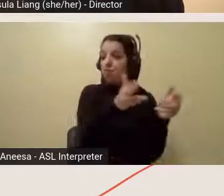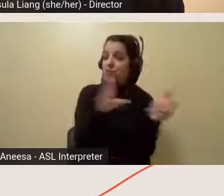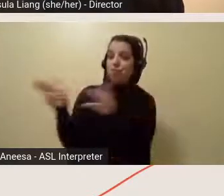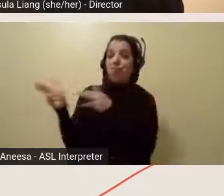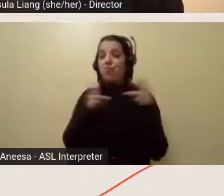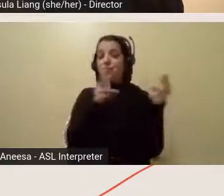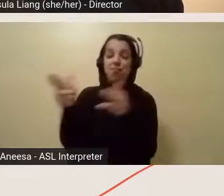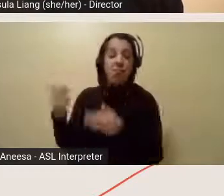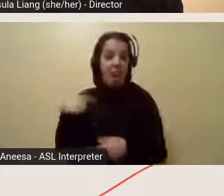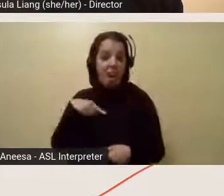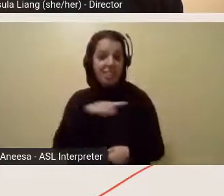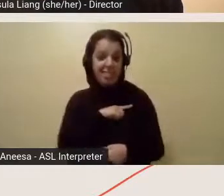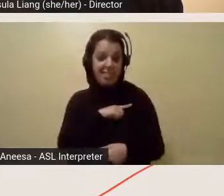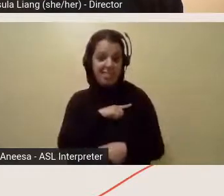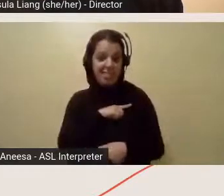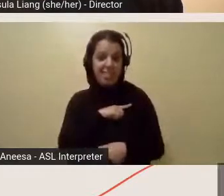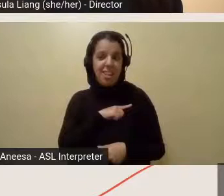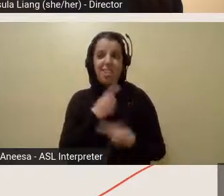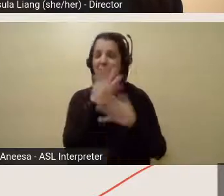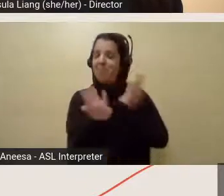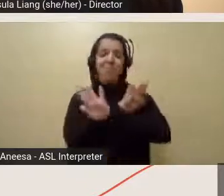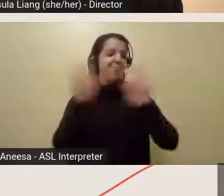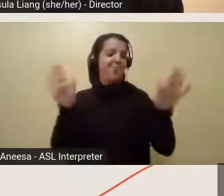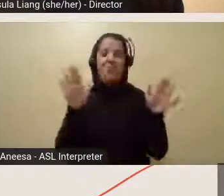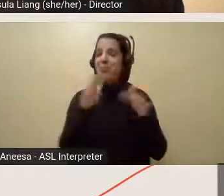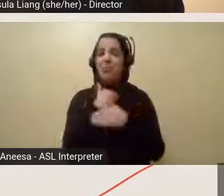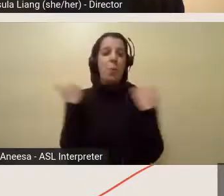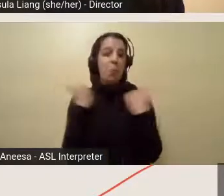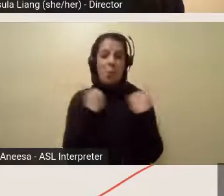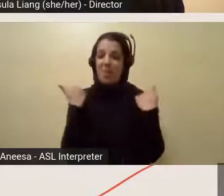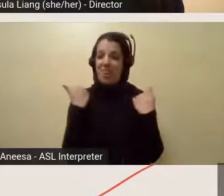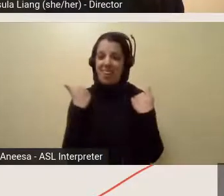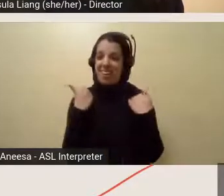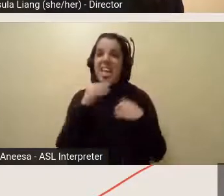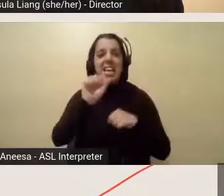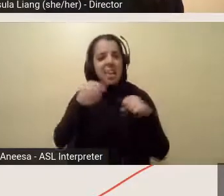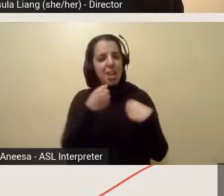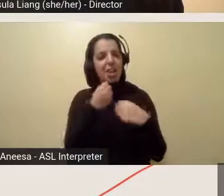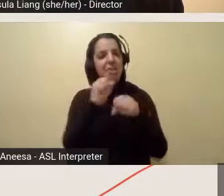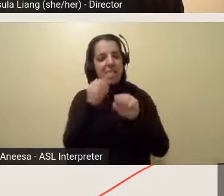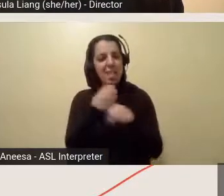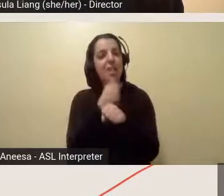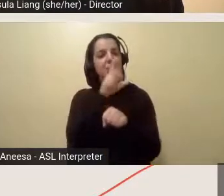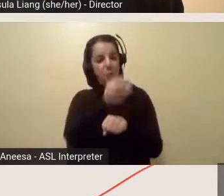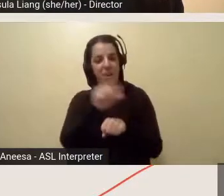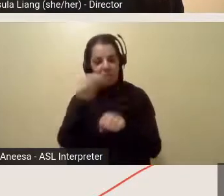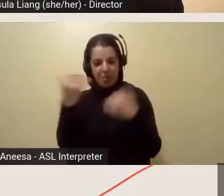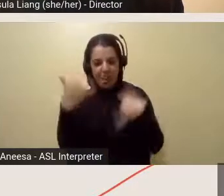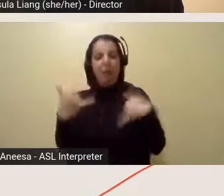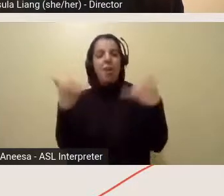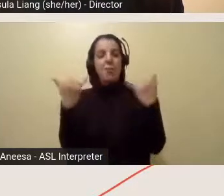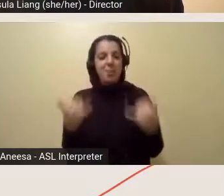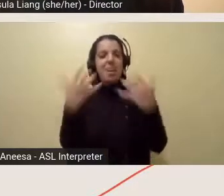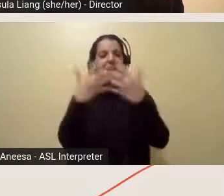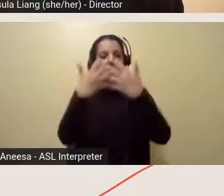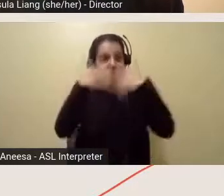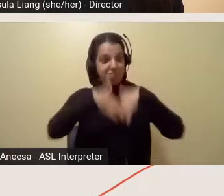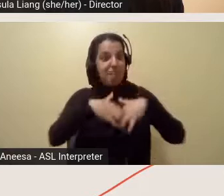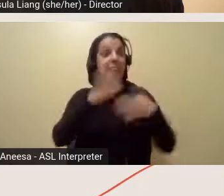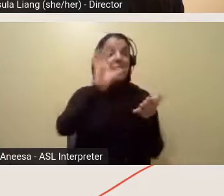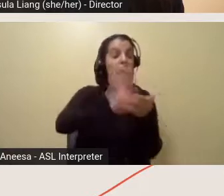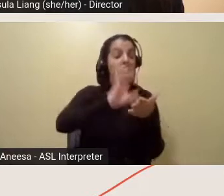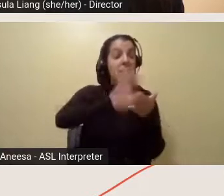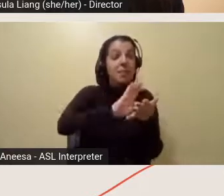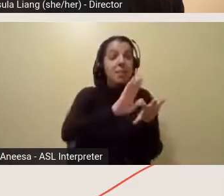us and they're killing us. So no more. 2020, in the period of collapse, as capitalism dies, as we go